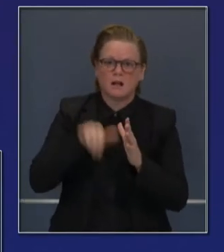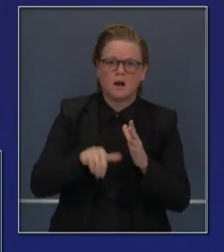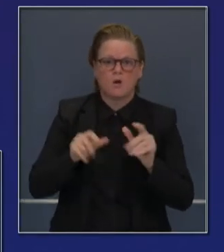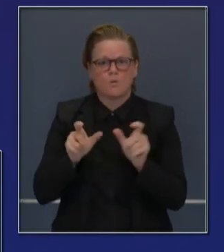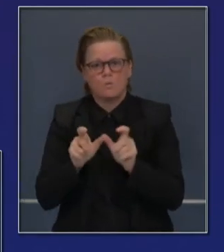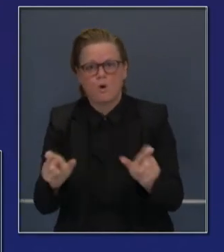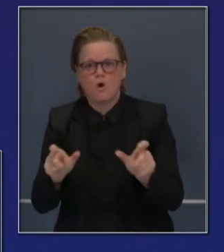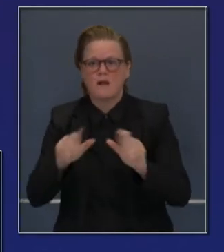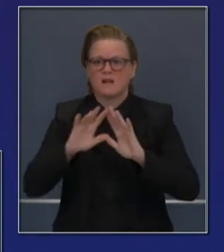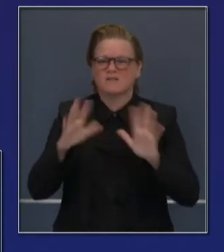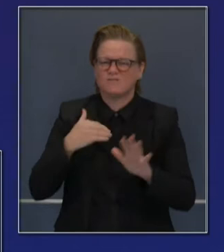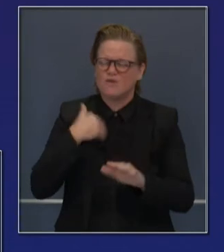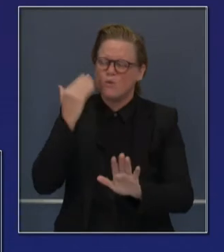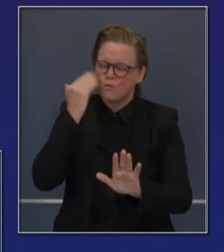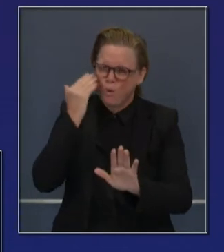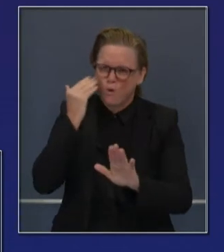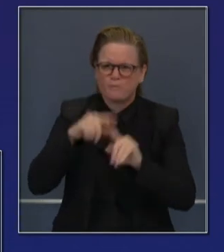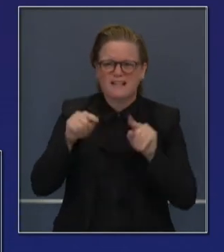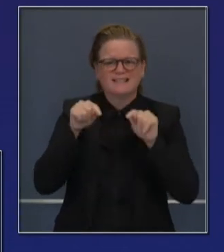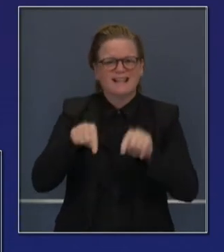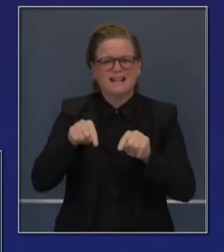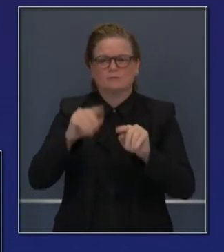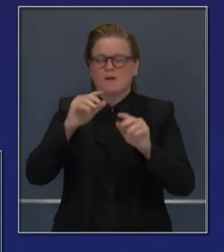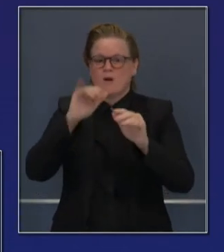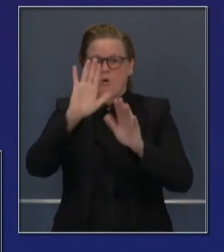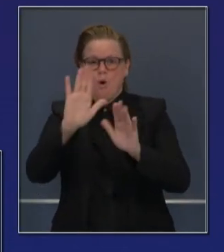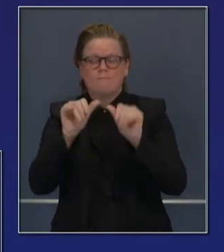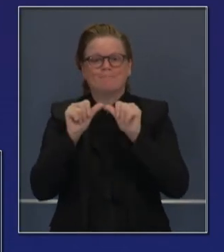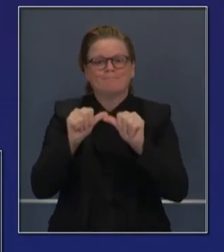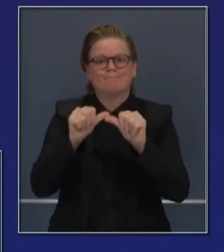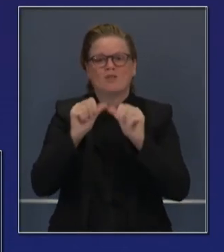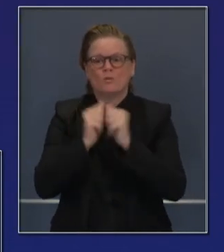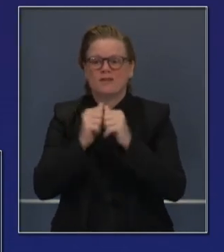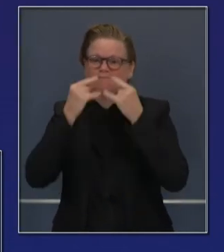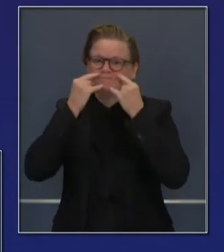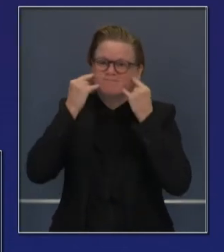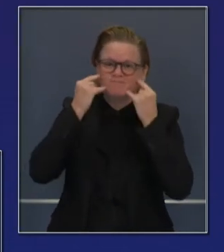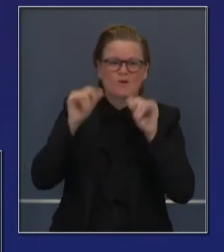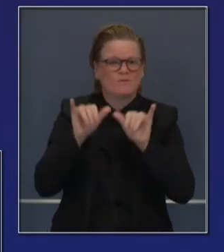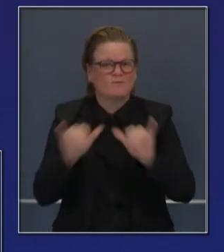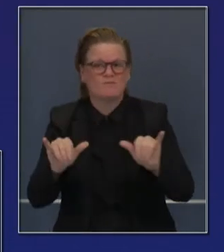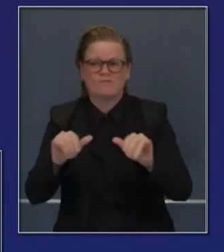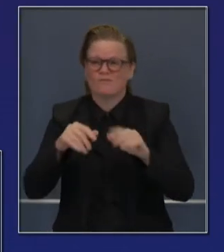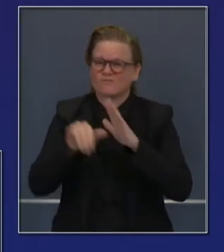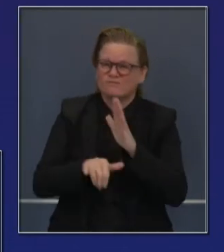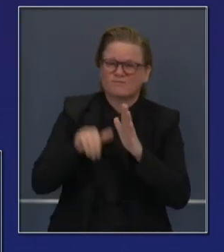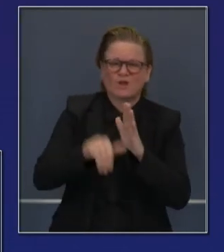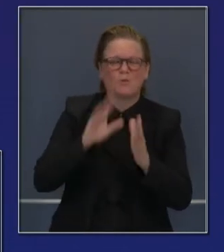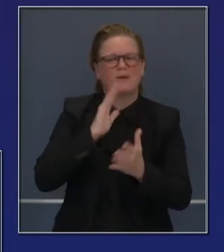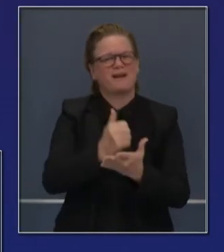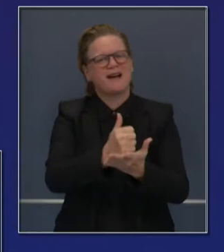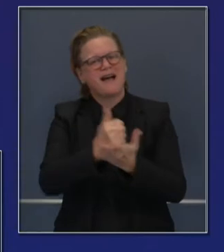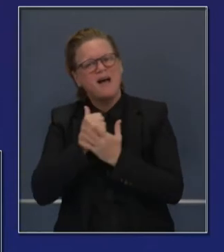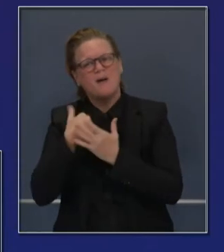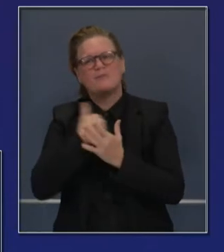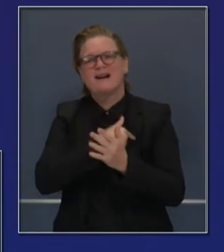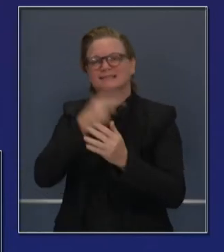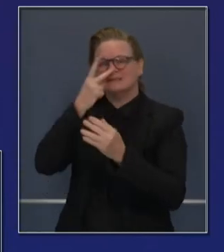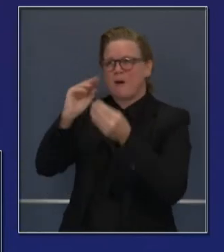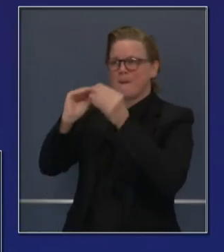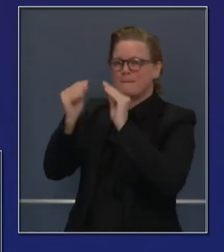some confidence that we will only do it as long as we need to bring the hospitals into a situation that they can handle